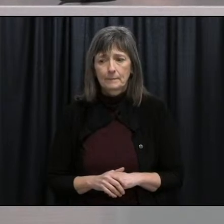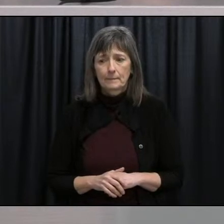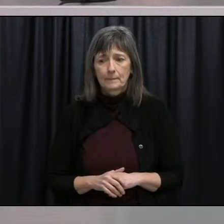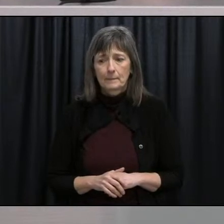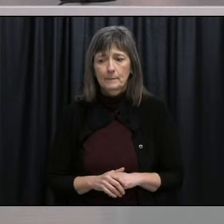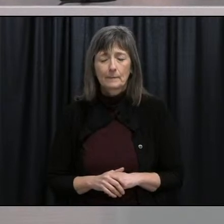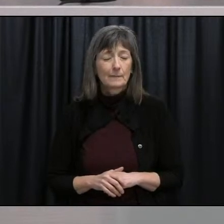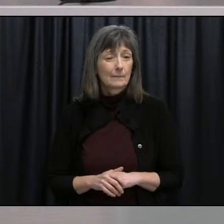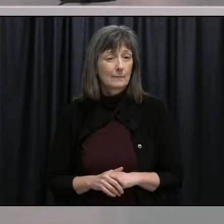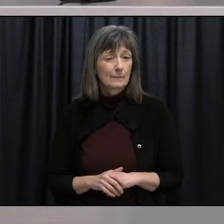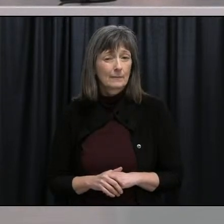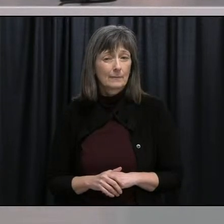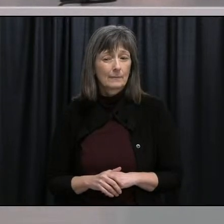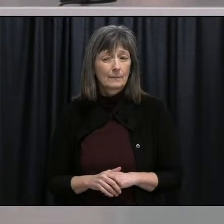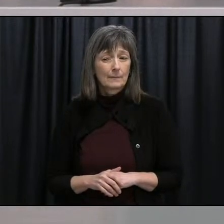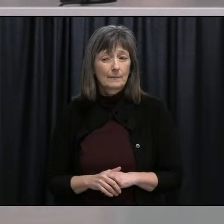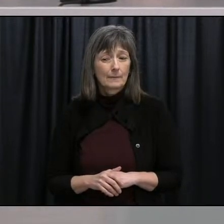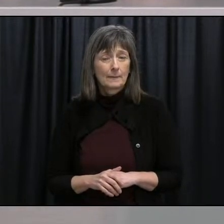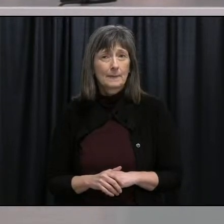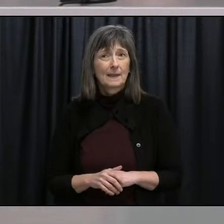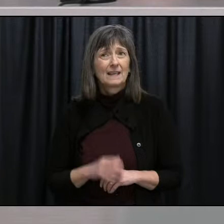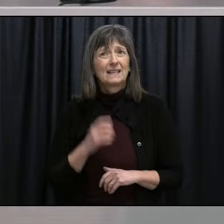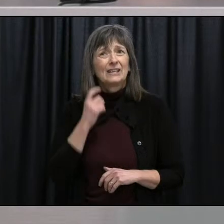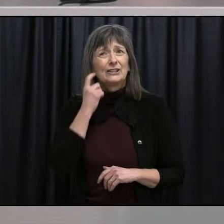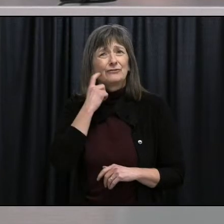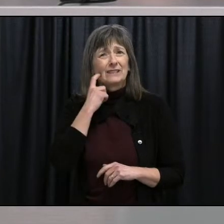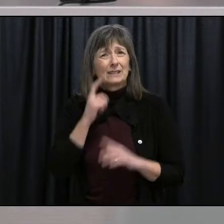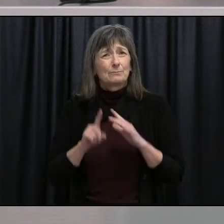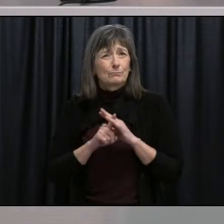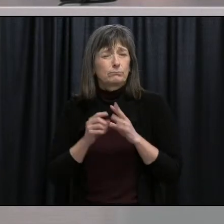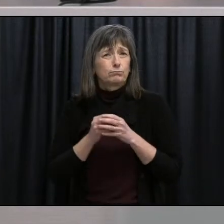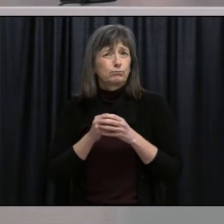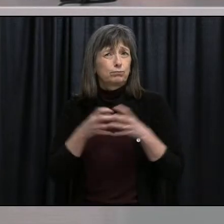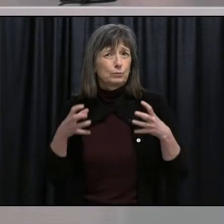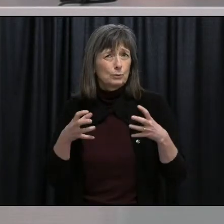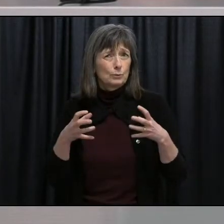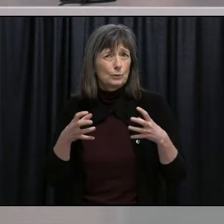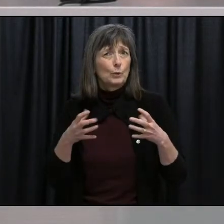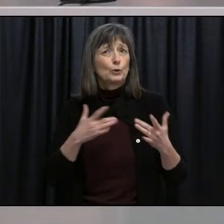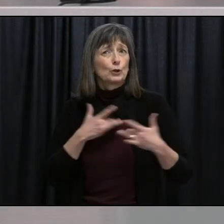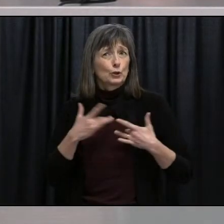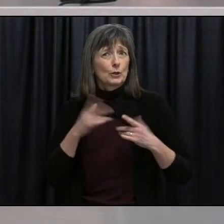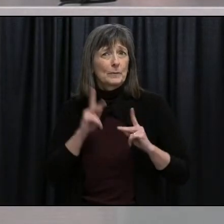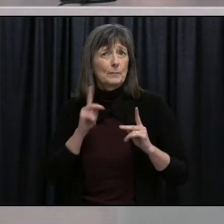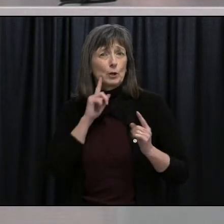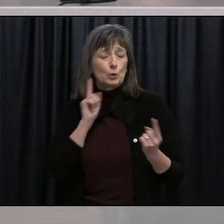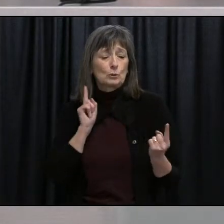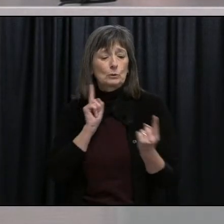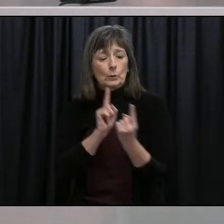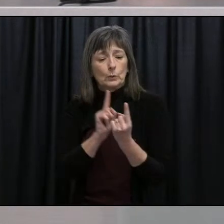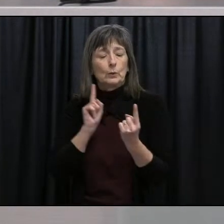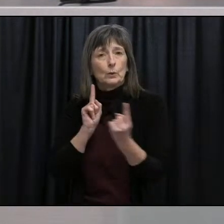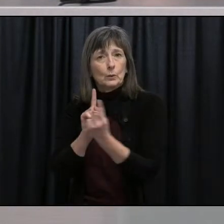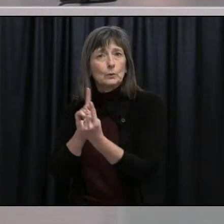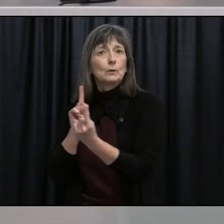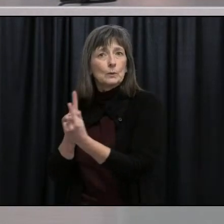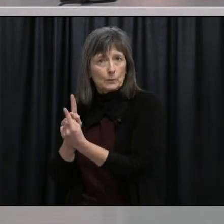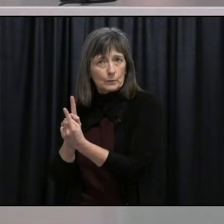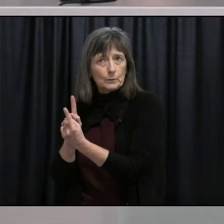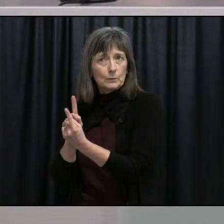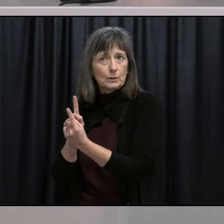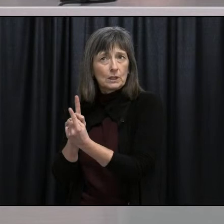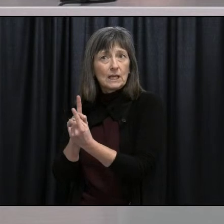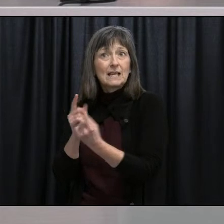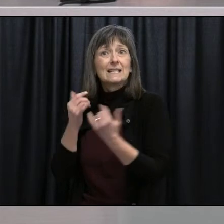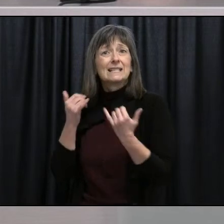large numbers of close personal contact. Now that we're a few weeks removed from that, what are we seeing in terms of